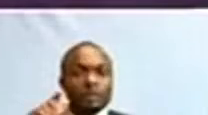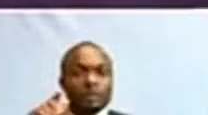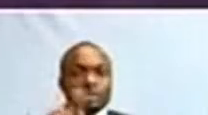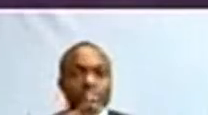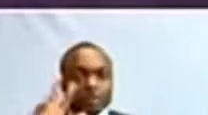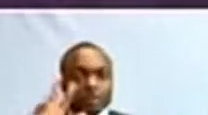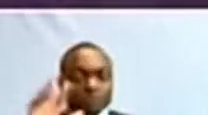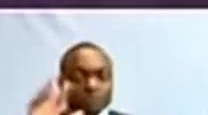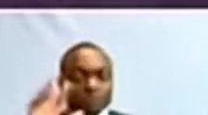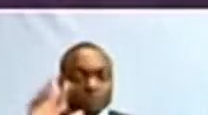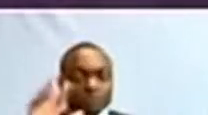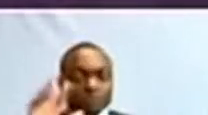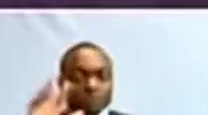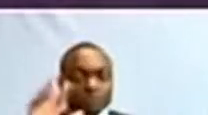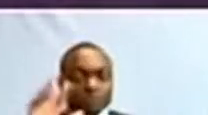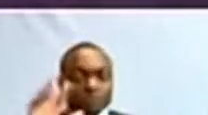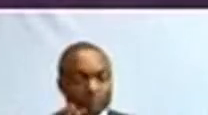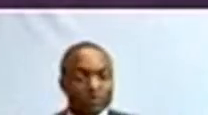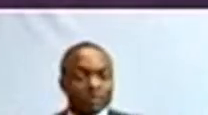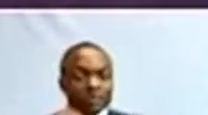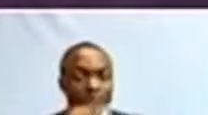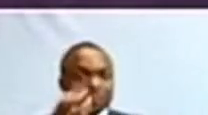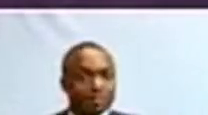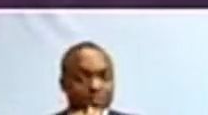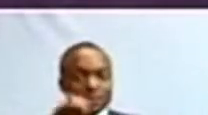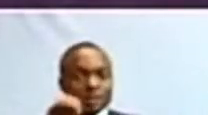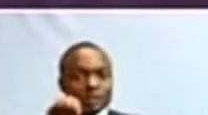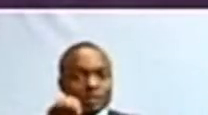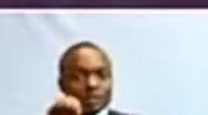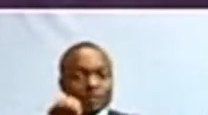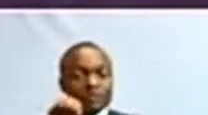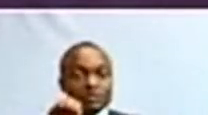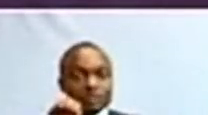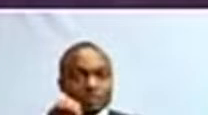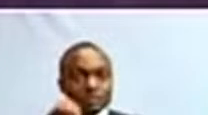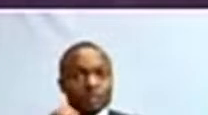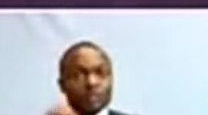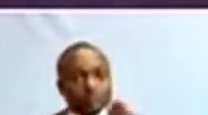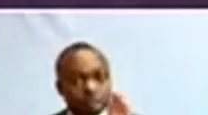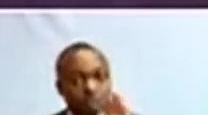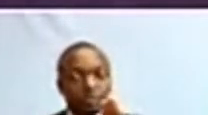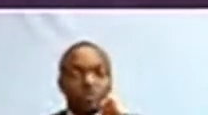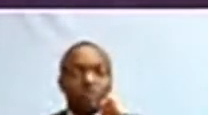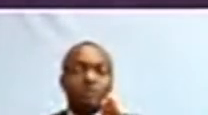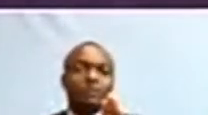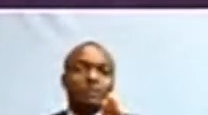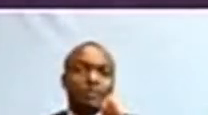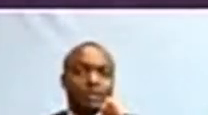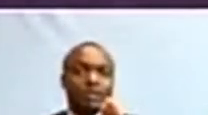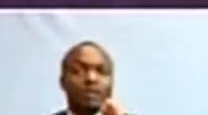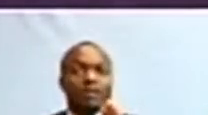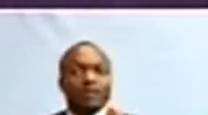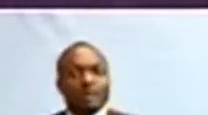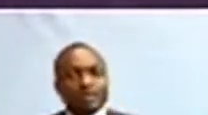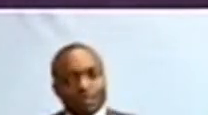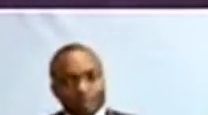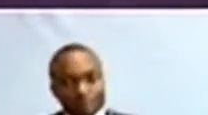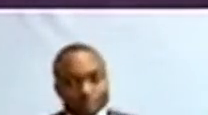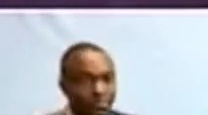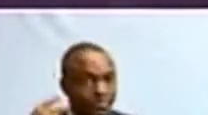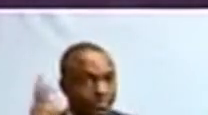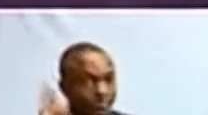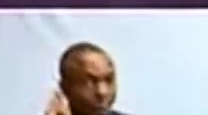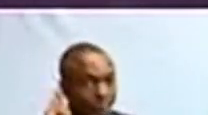2025. We also have Committee on National Economy, Trade and Labor Matters, which is being broadcasted live on Parliament Radio, and is considering